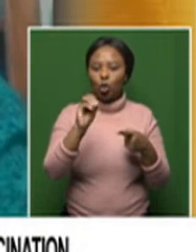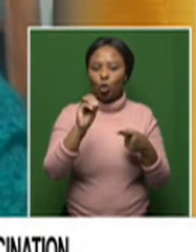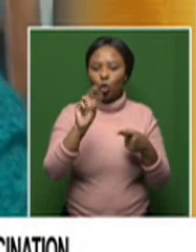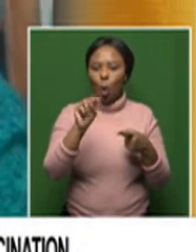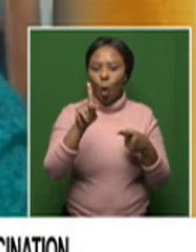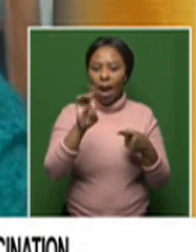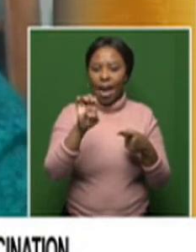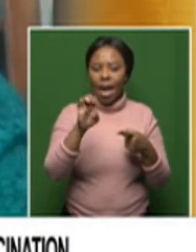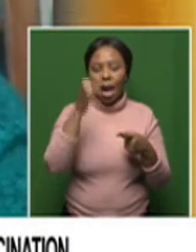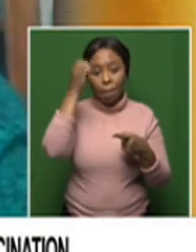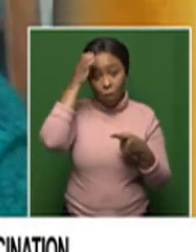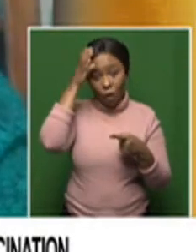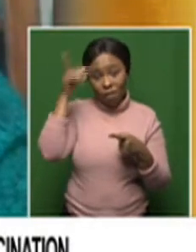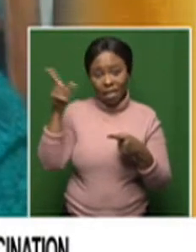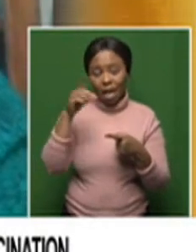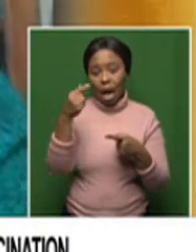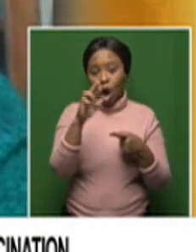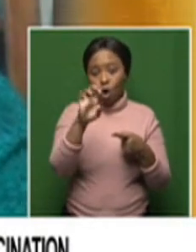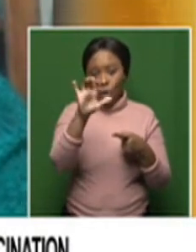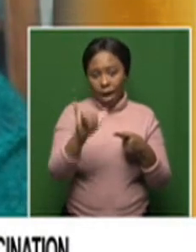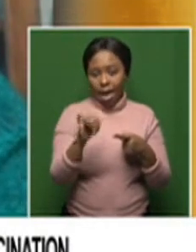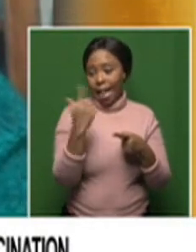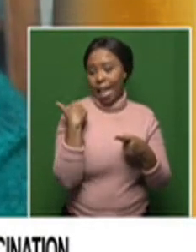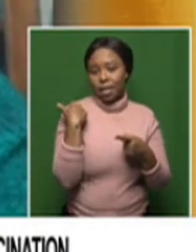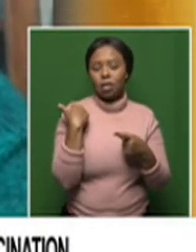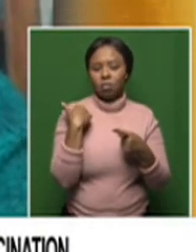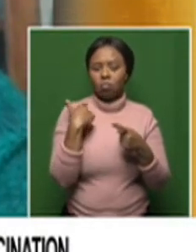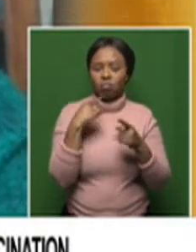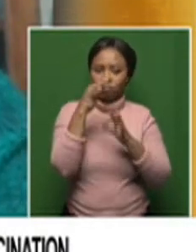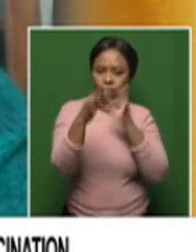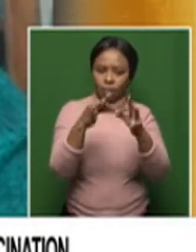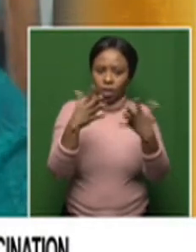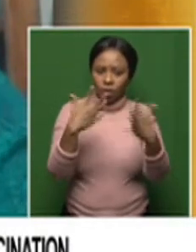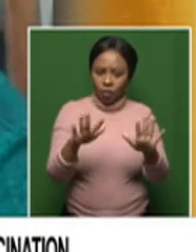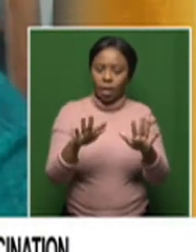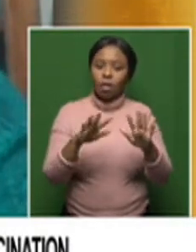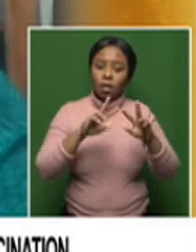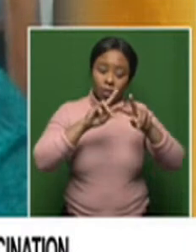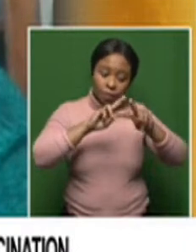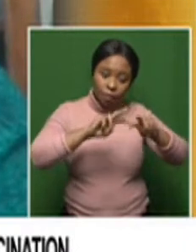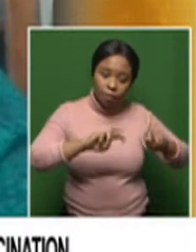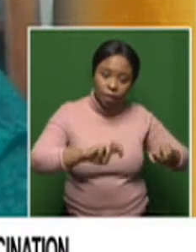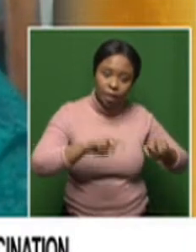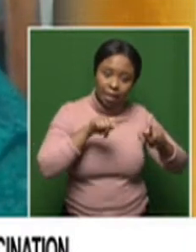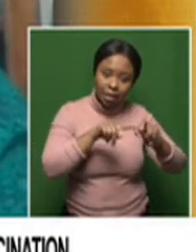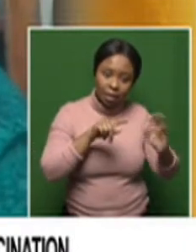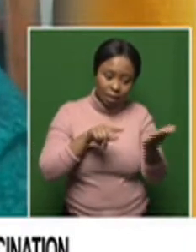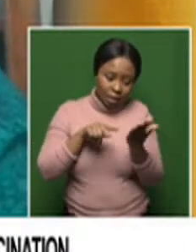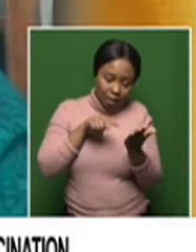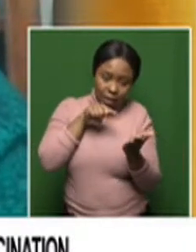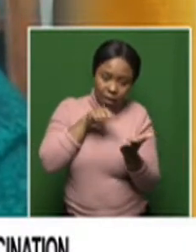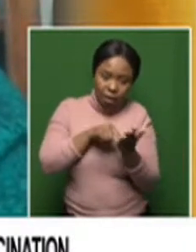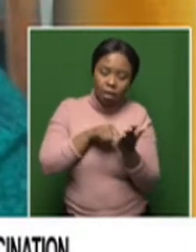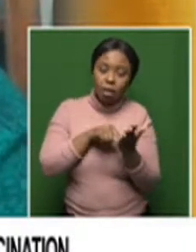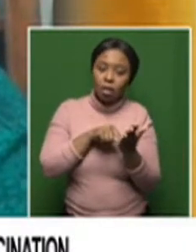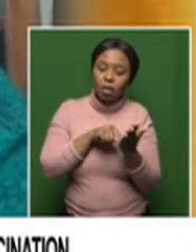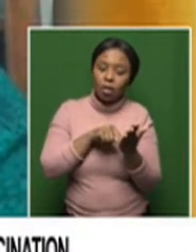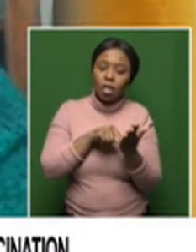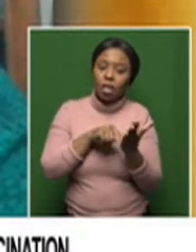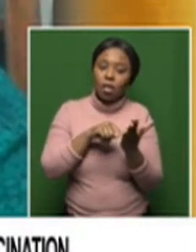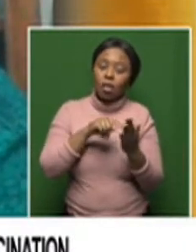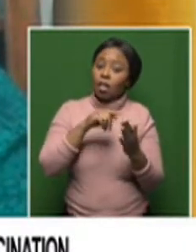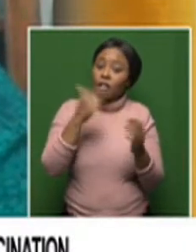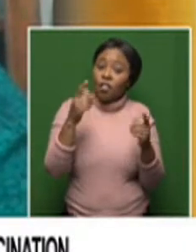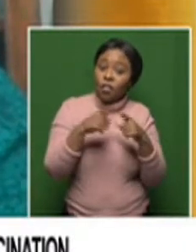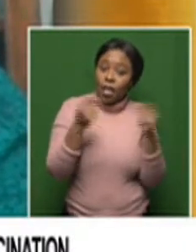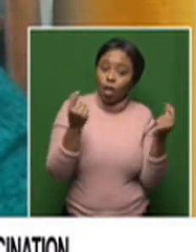Gray outlined in the last press briefing, although the study results have not yet been concluded, preliminary